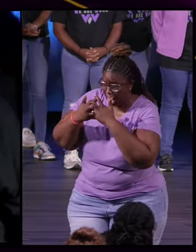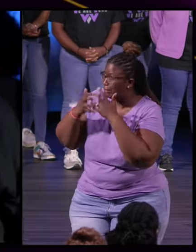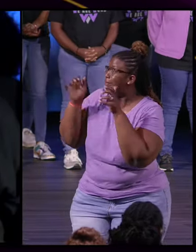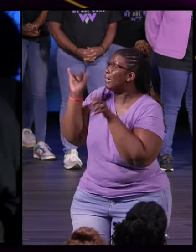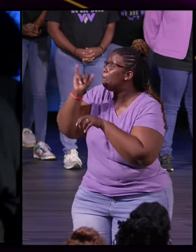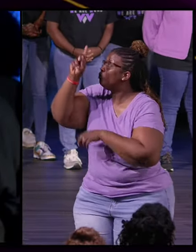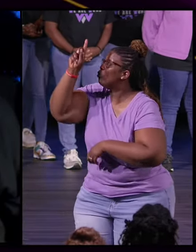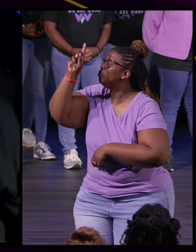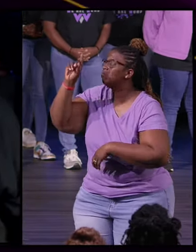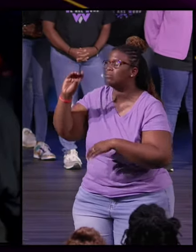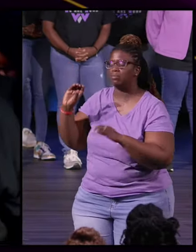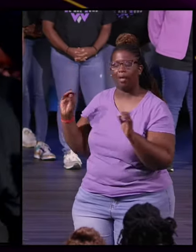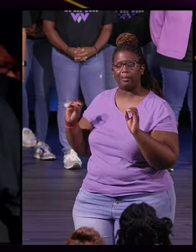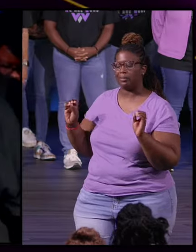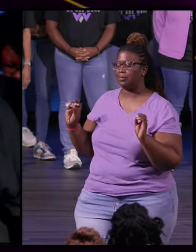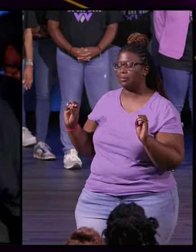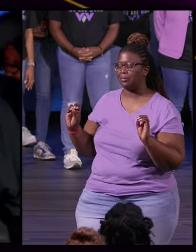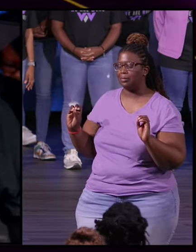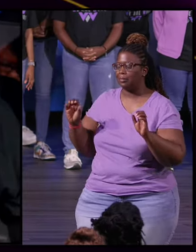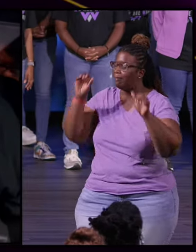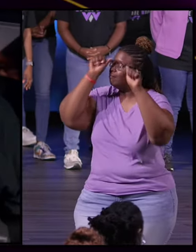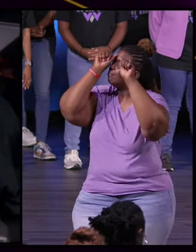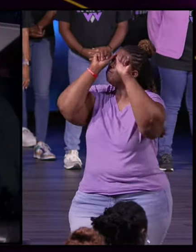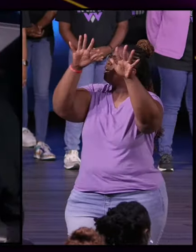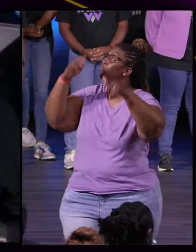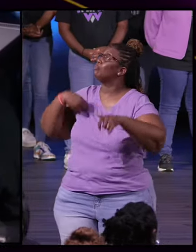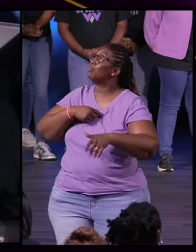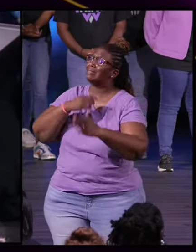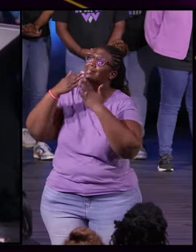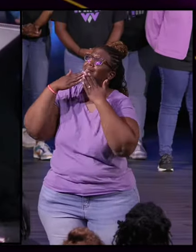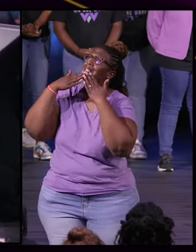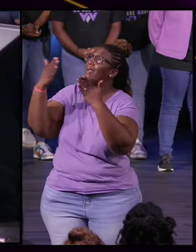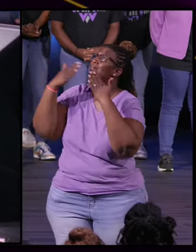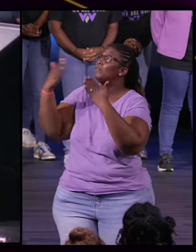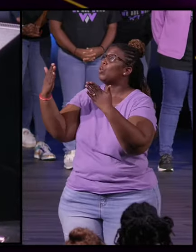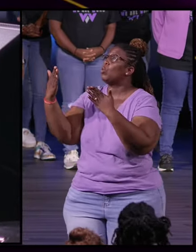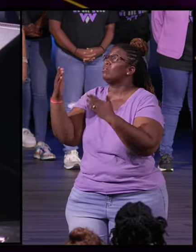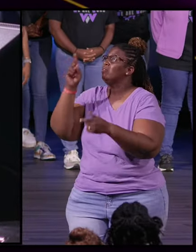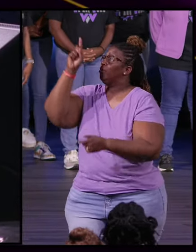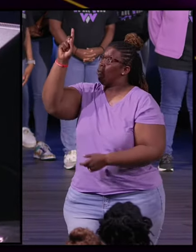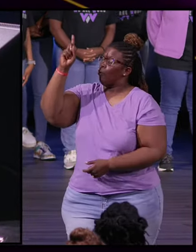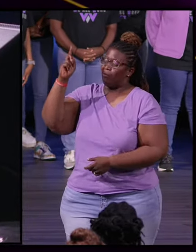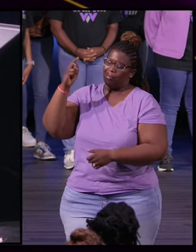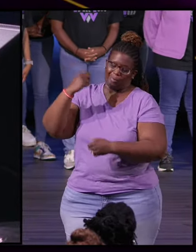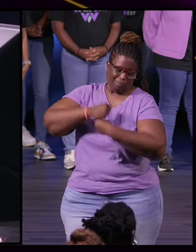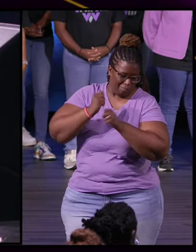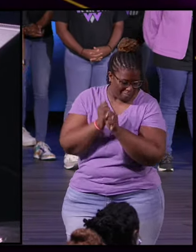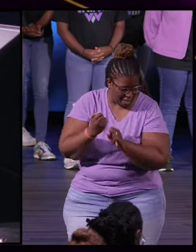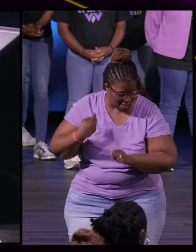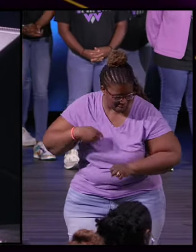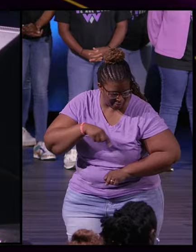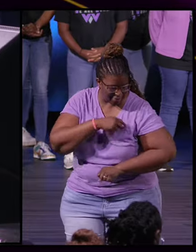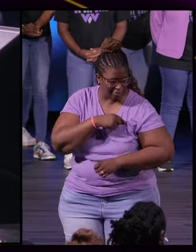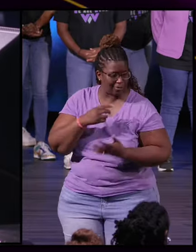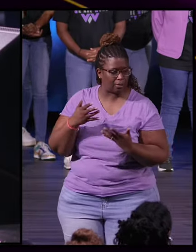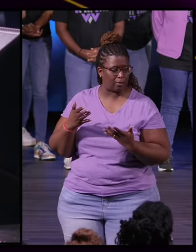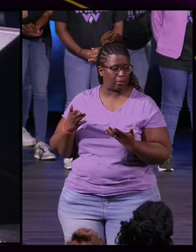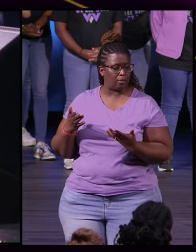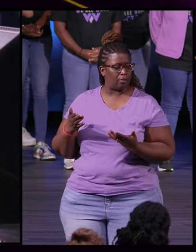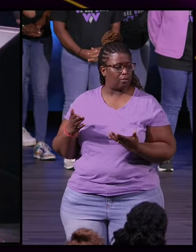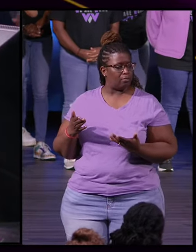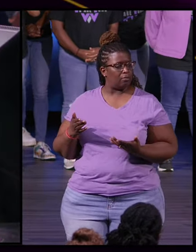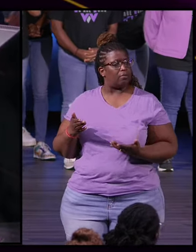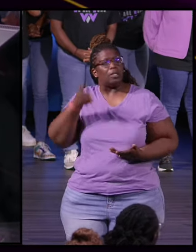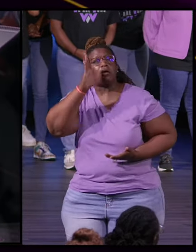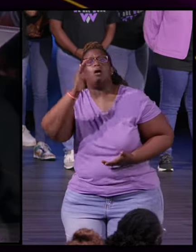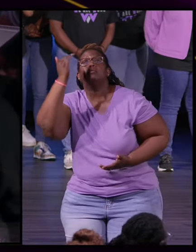God. And Father, we're grateful that you are our creator. And us knowing